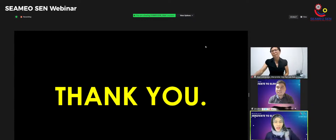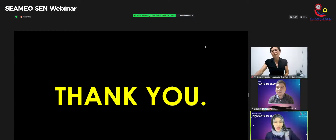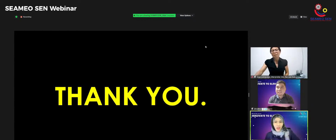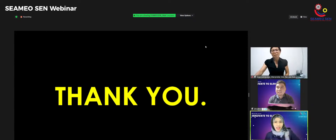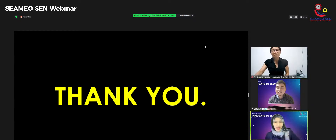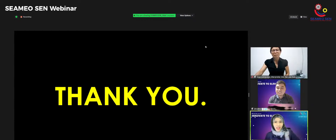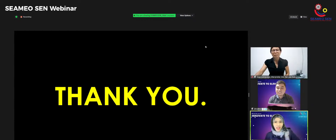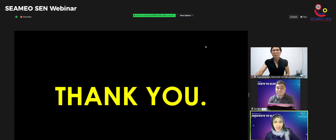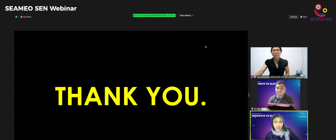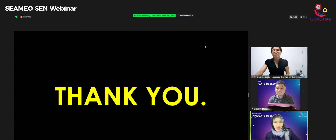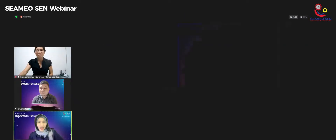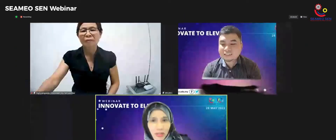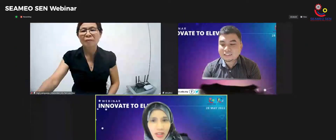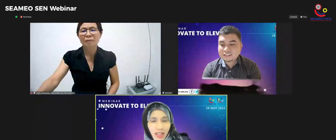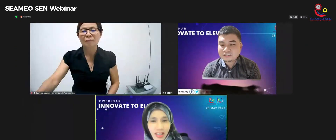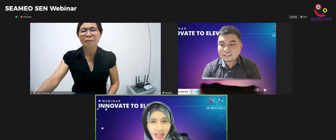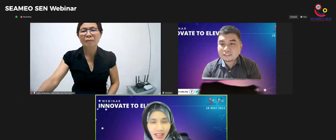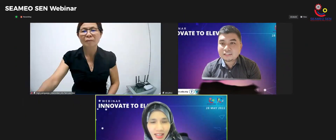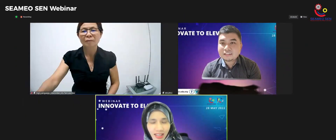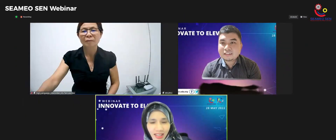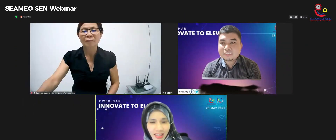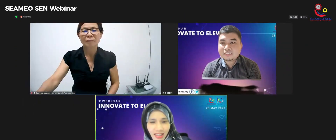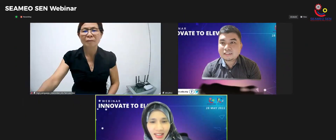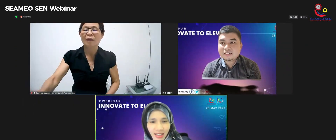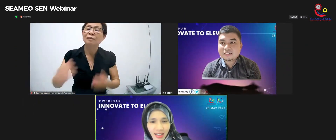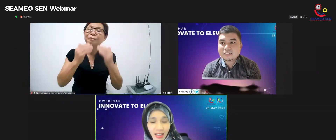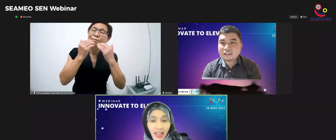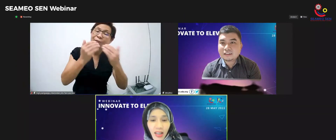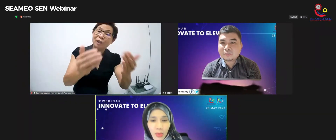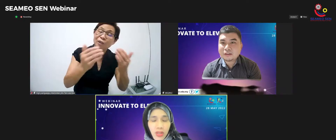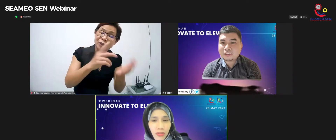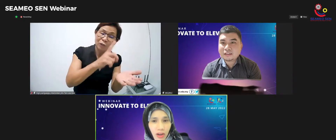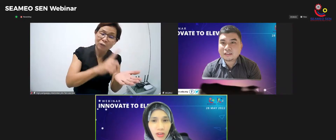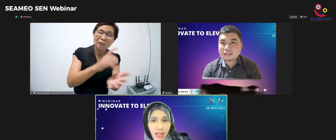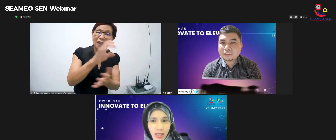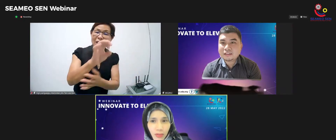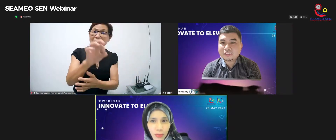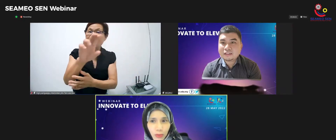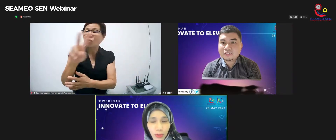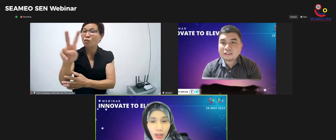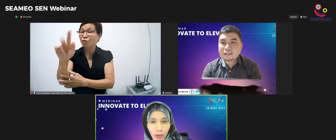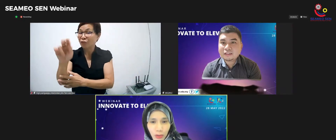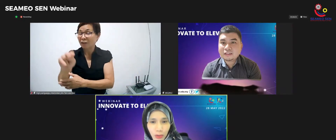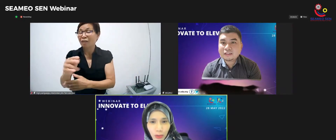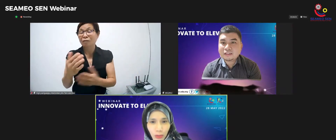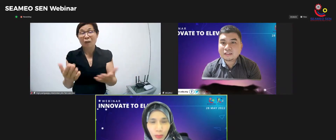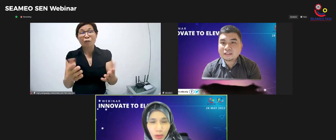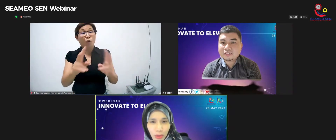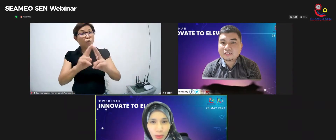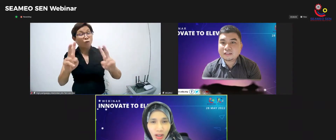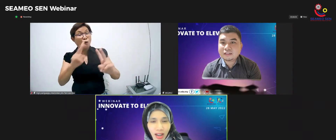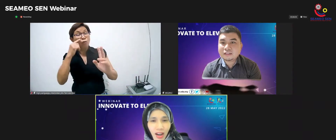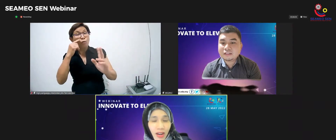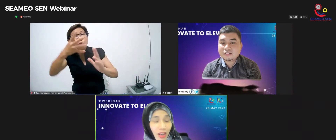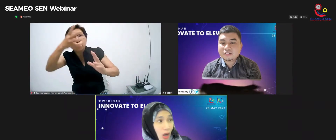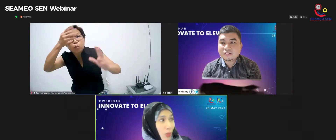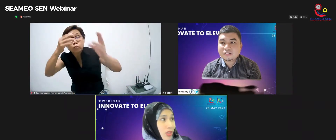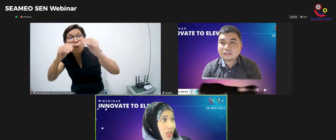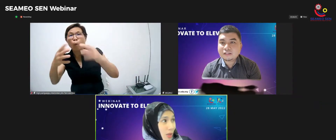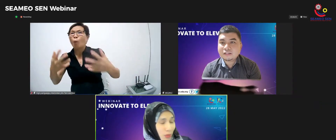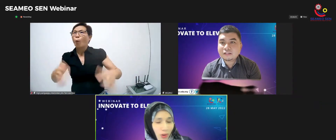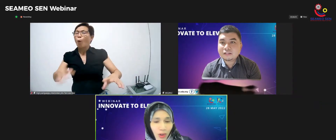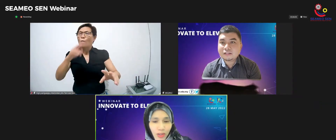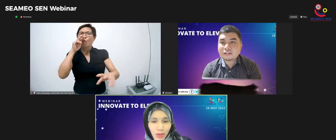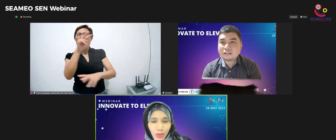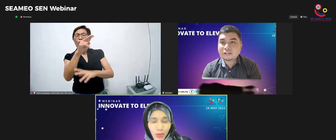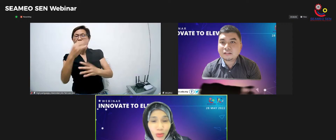Thank you, Dr. Irvin. Okay, that was a very insightful video from you. All right, now we